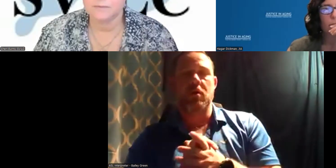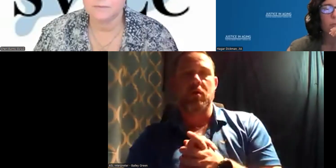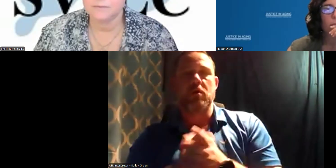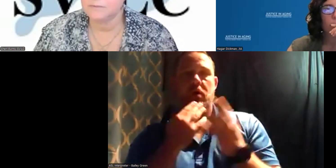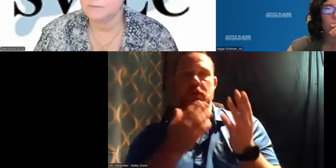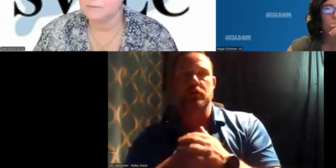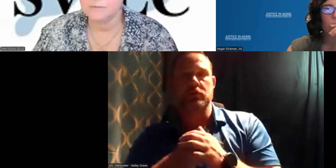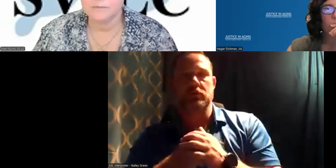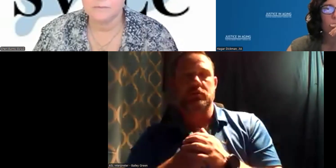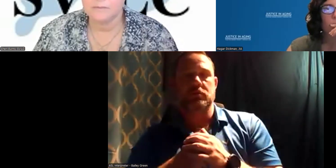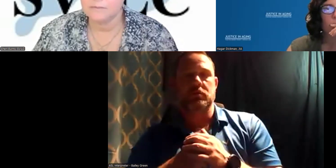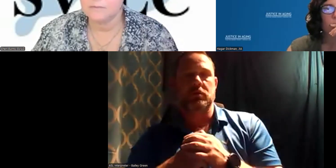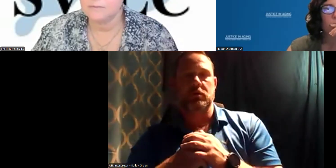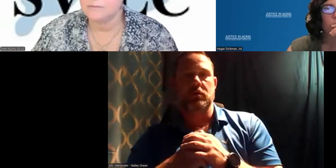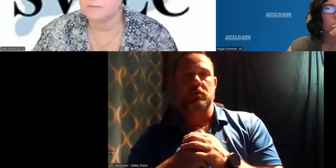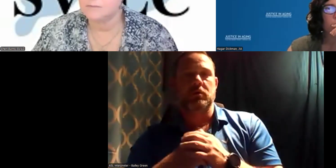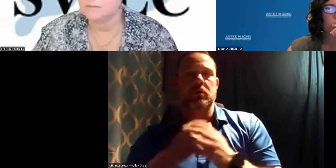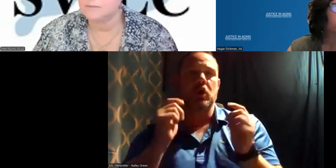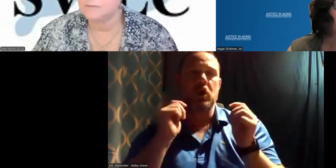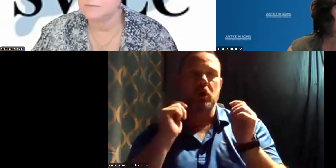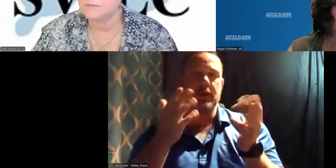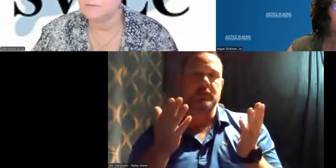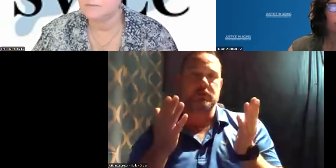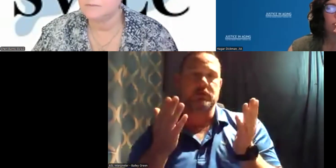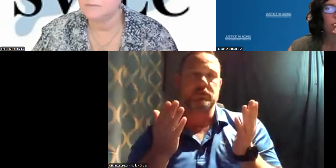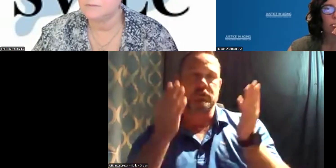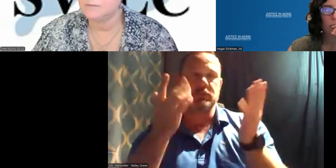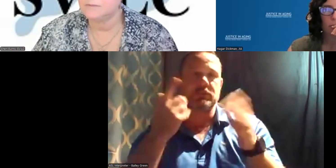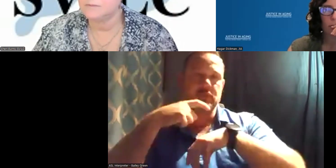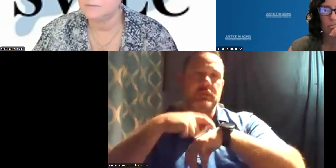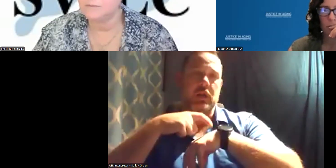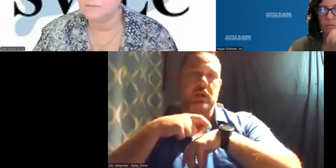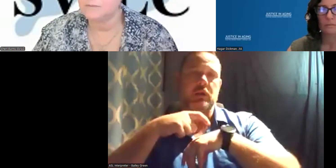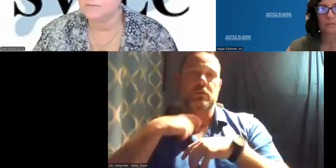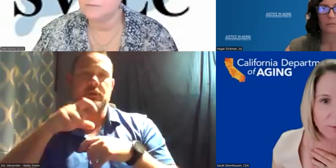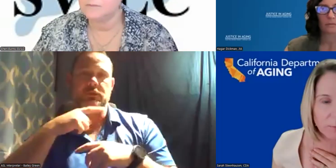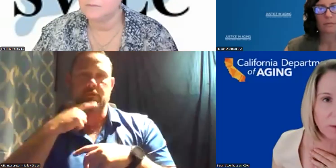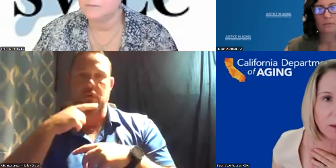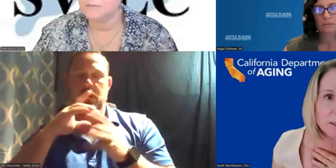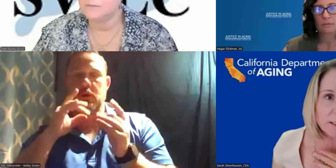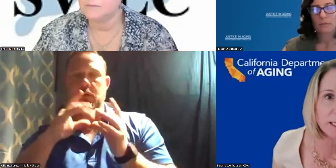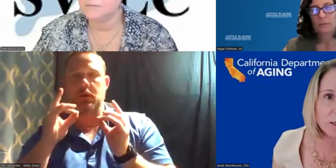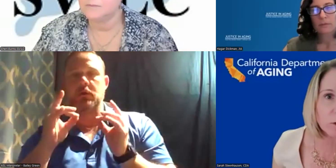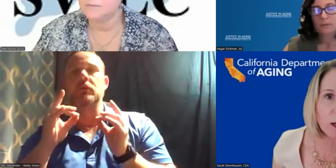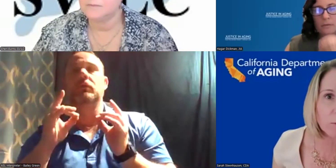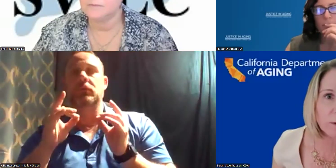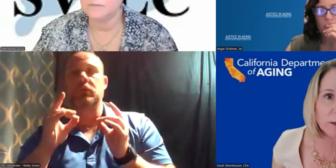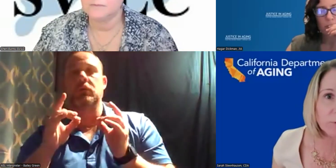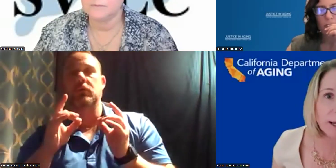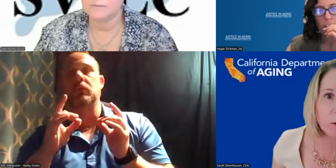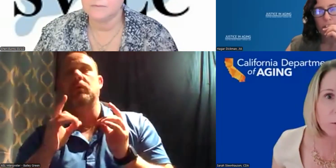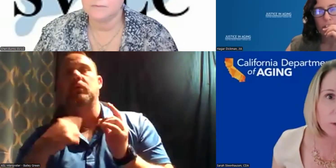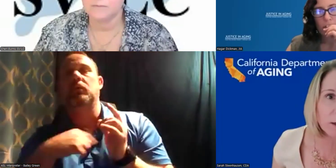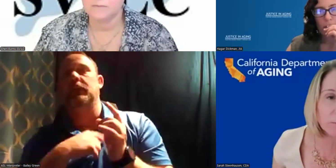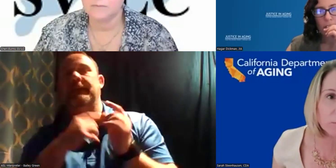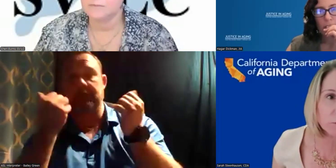you. One quick suggestion is, due to time and we need some public comment, is that we could